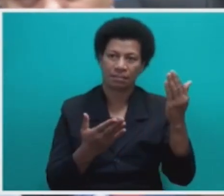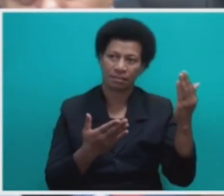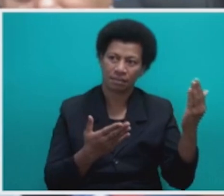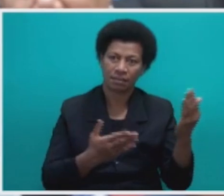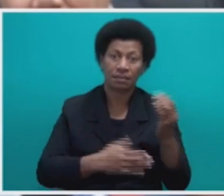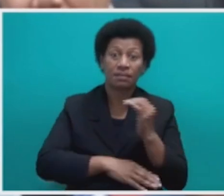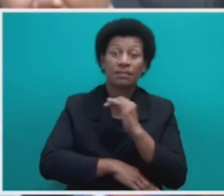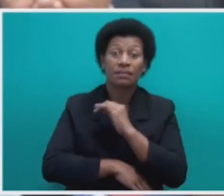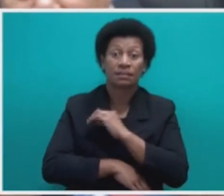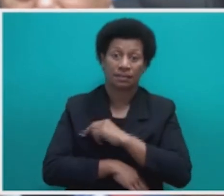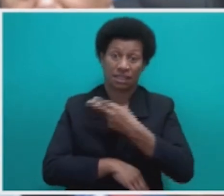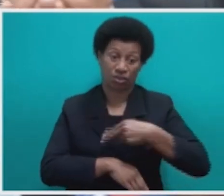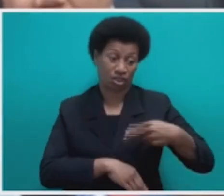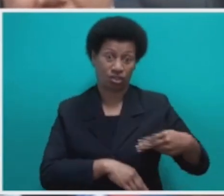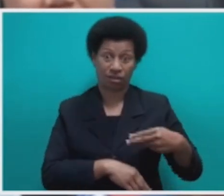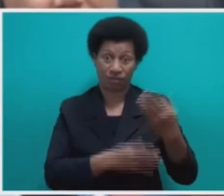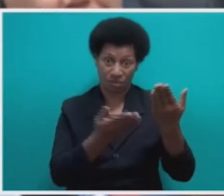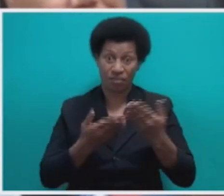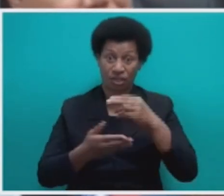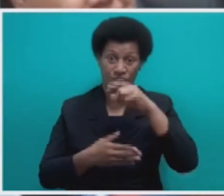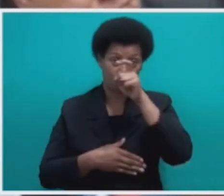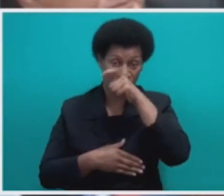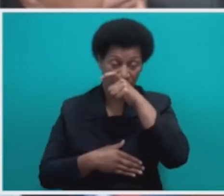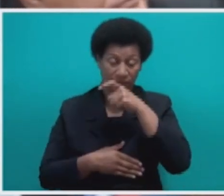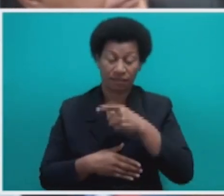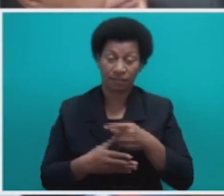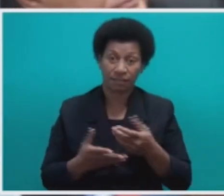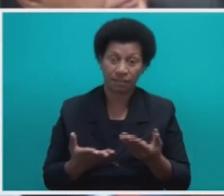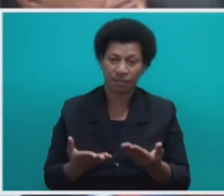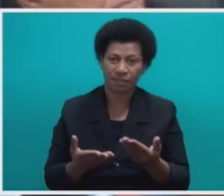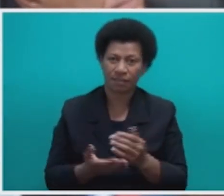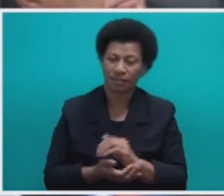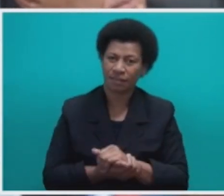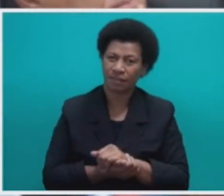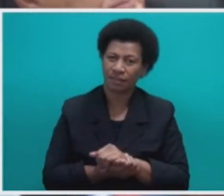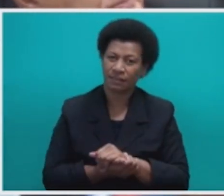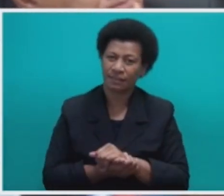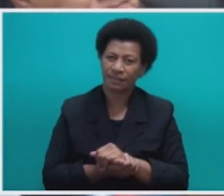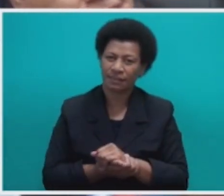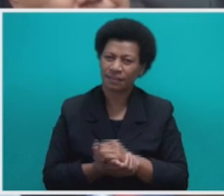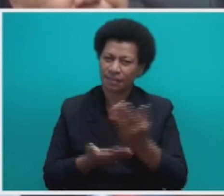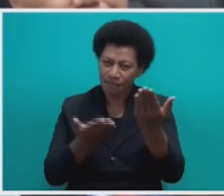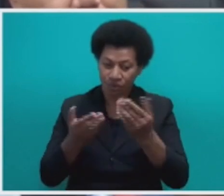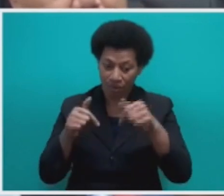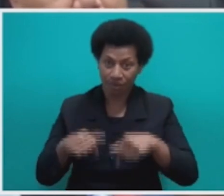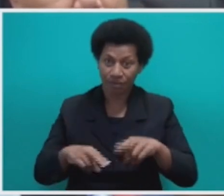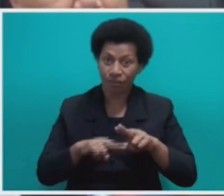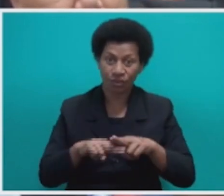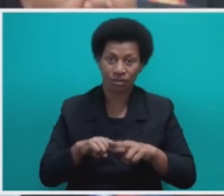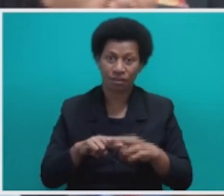from Indonesia, we probably end up landing the chicken here